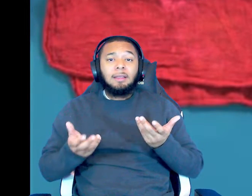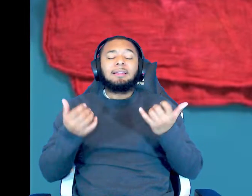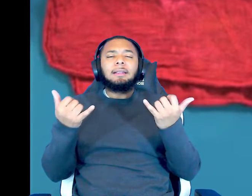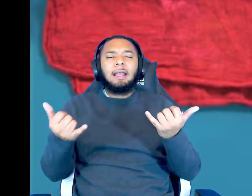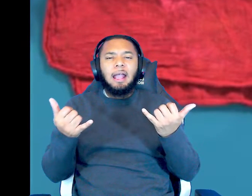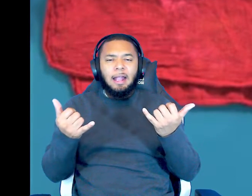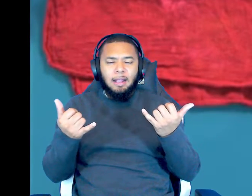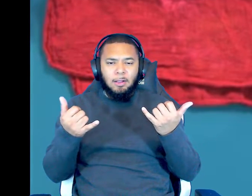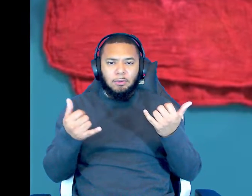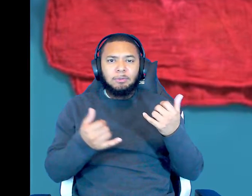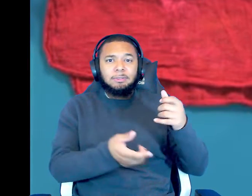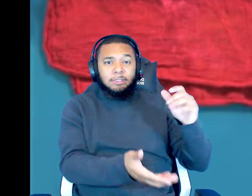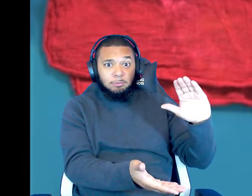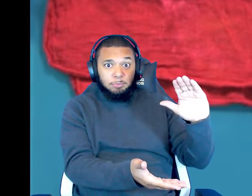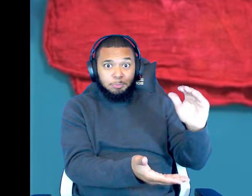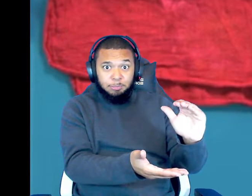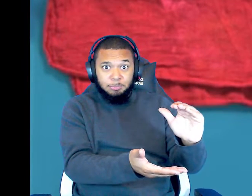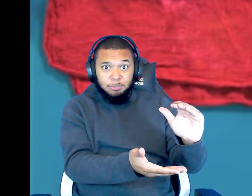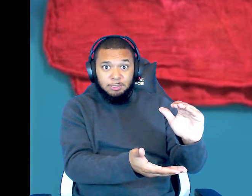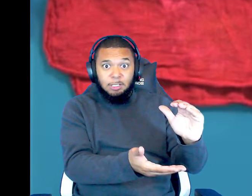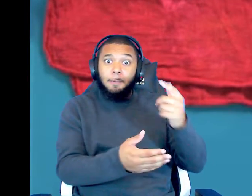subtract now that $46.